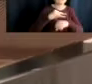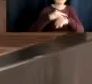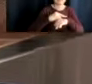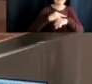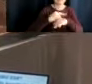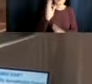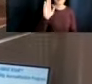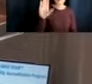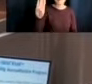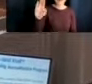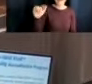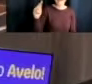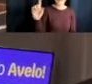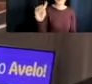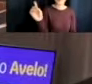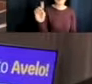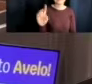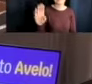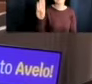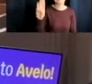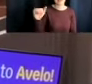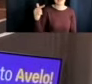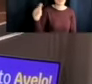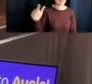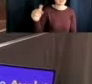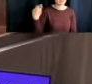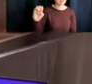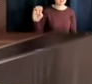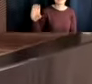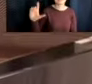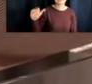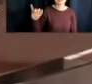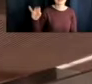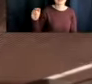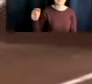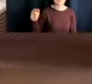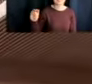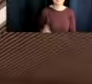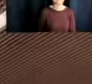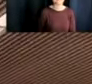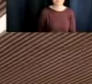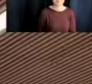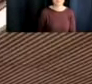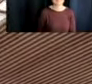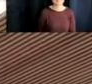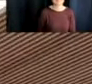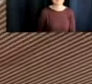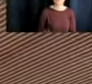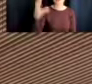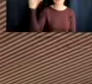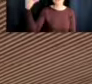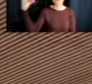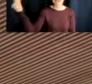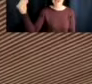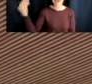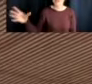have two of them. And so the bags get unloaded from the plane. They get loaded on the belt on the outside. And then they come down this black belt